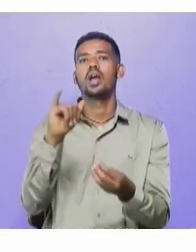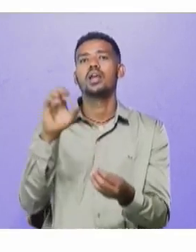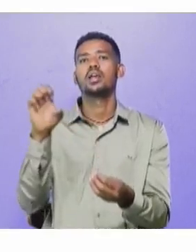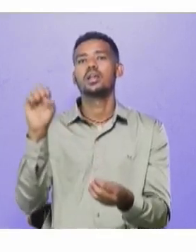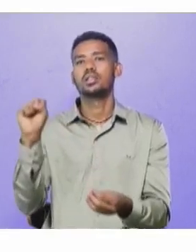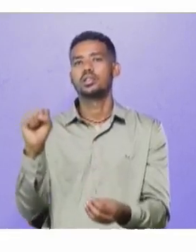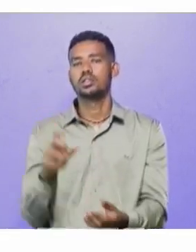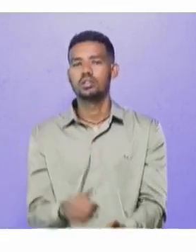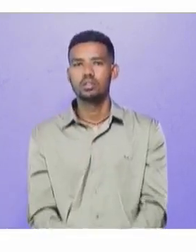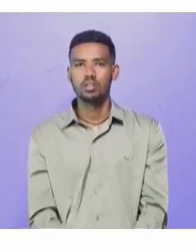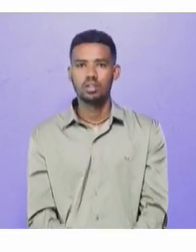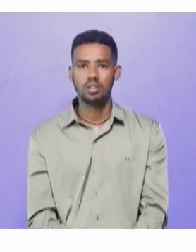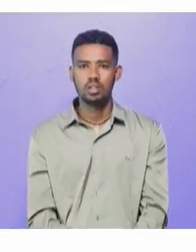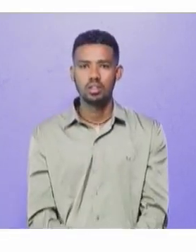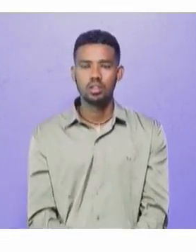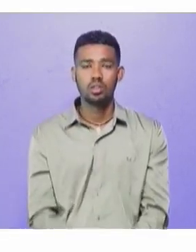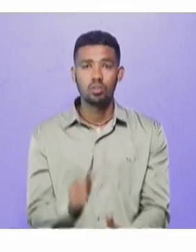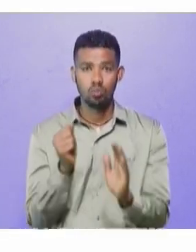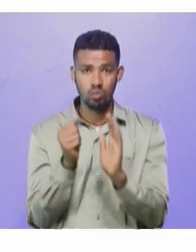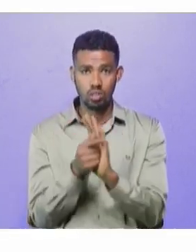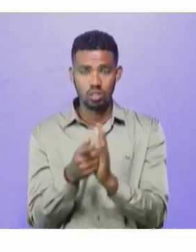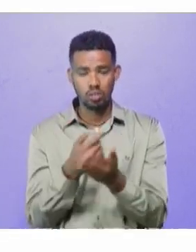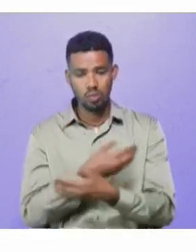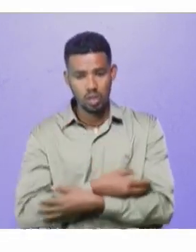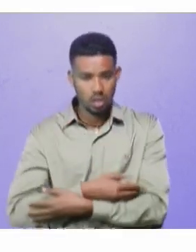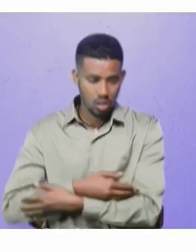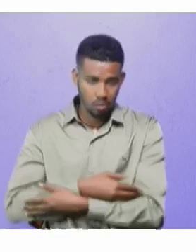example, baby,